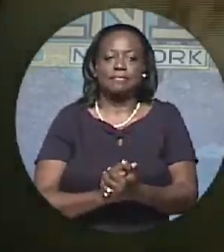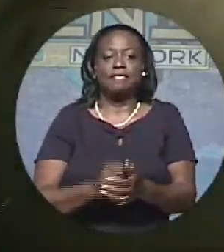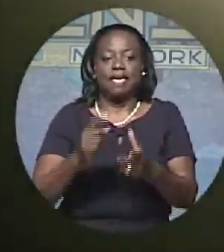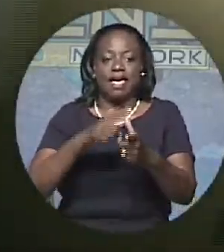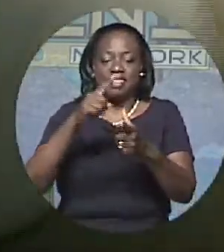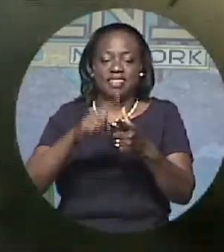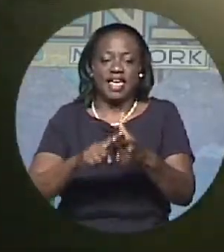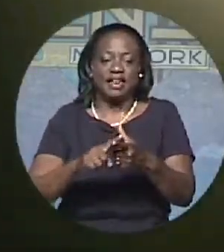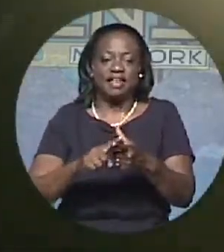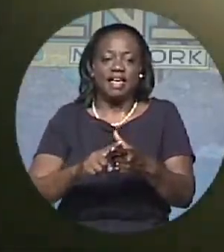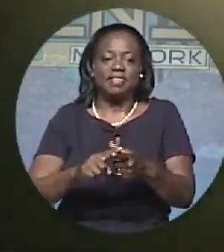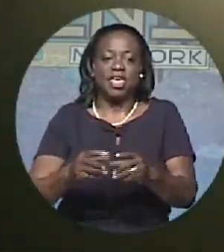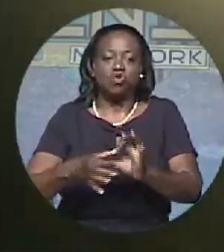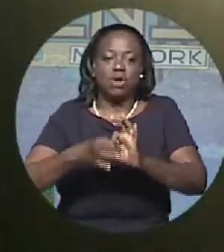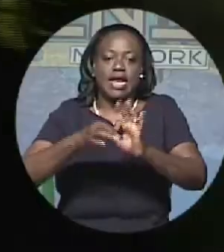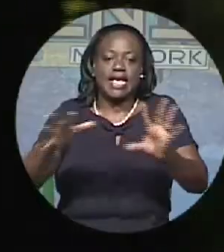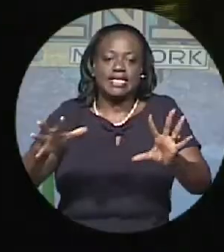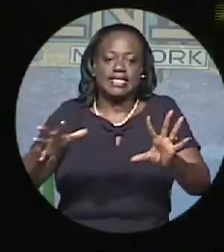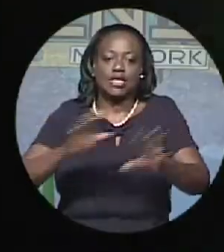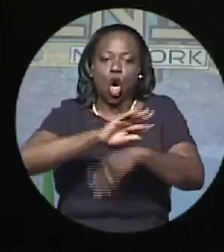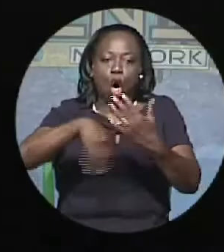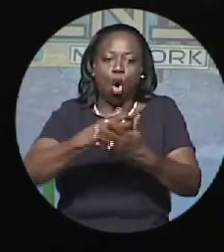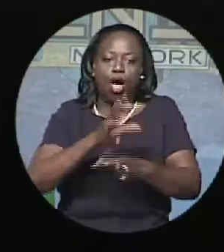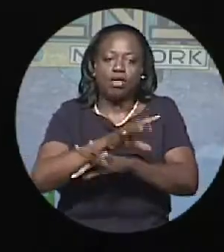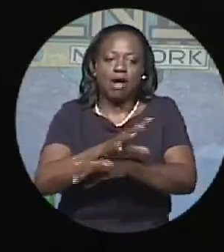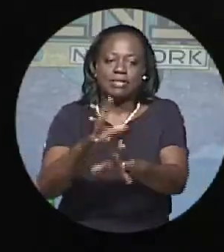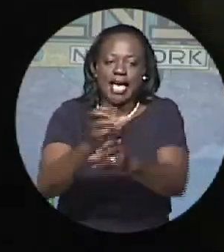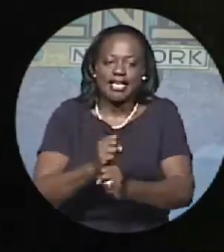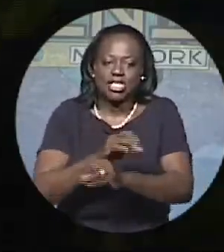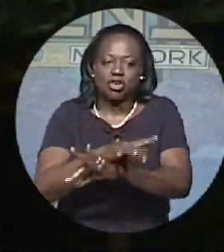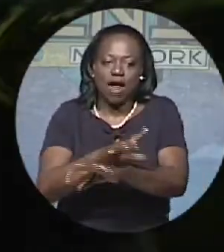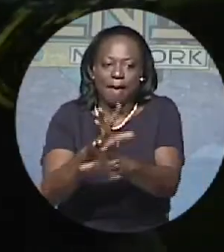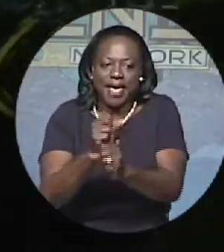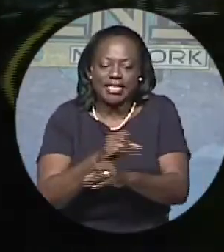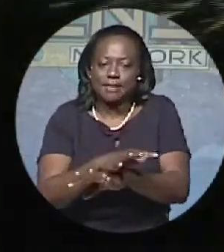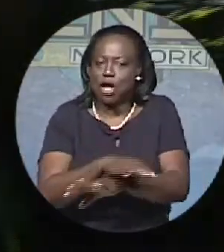much-anticipated release of the crabs. Catch the crab! Catch him! Don't get bite!